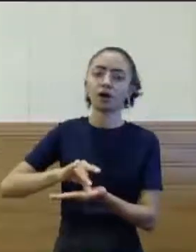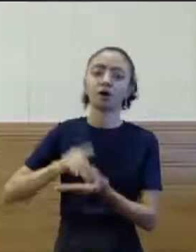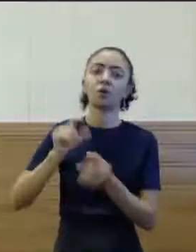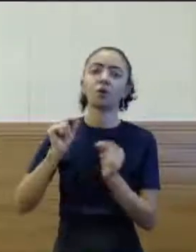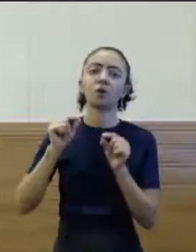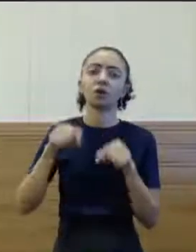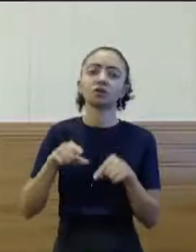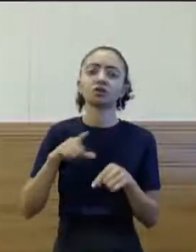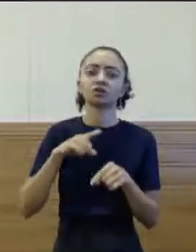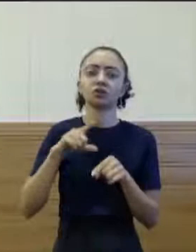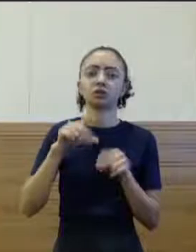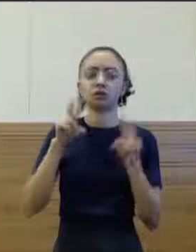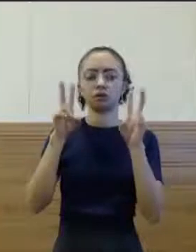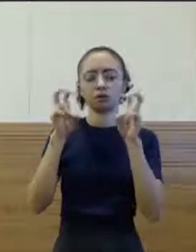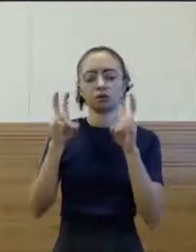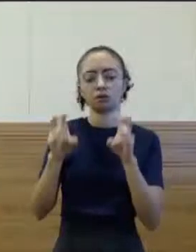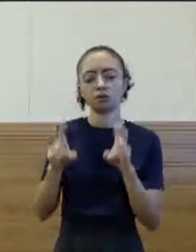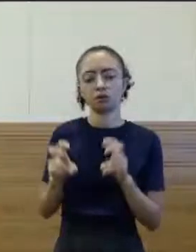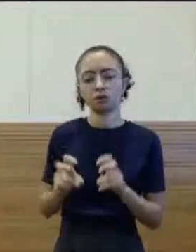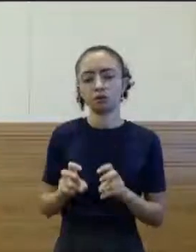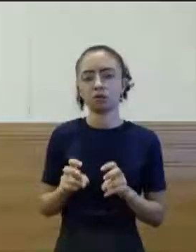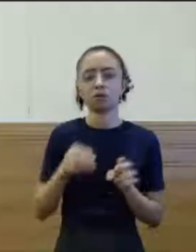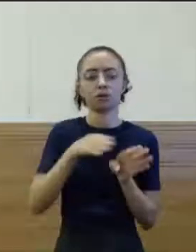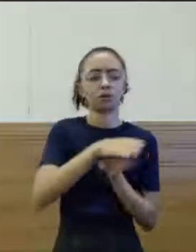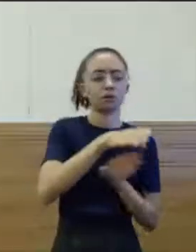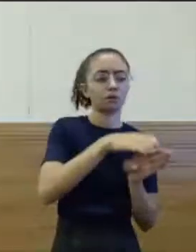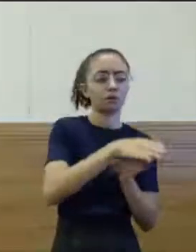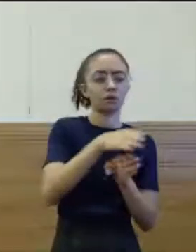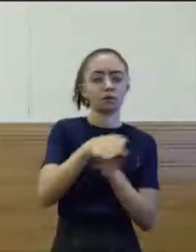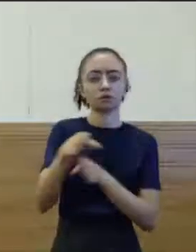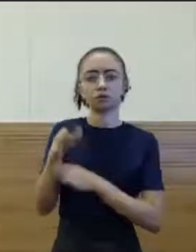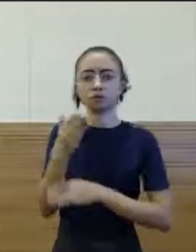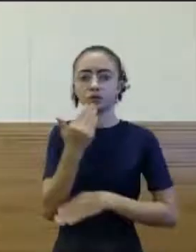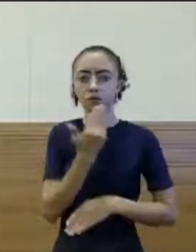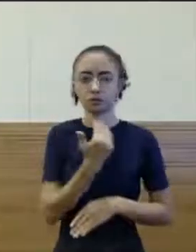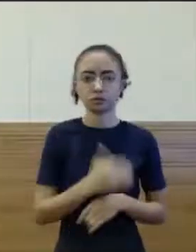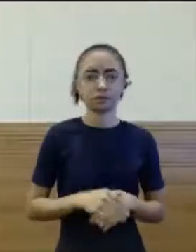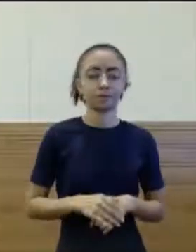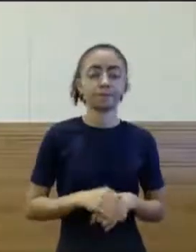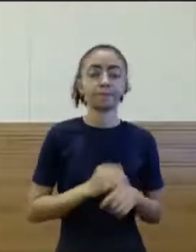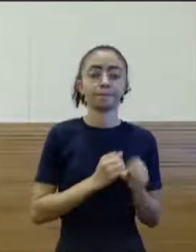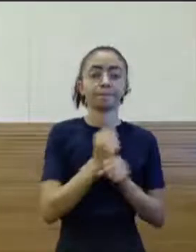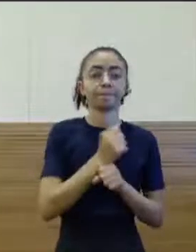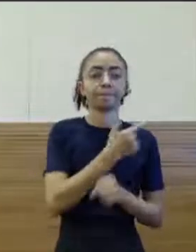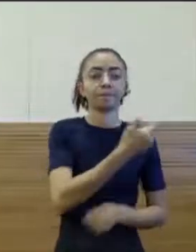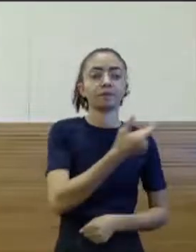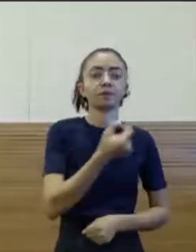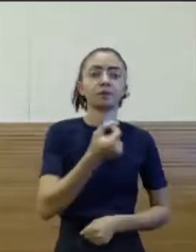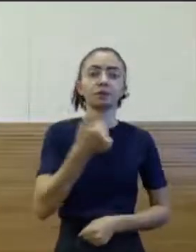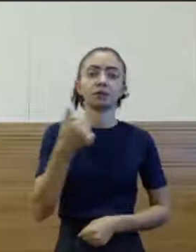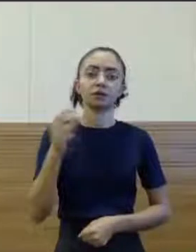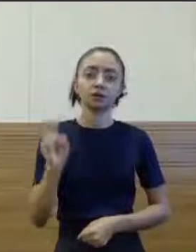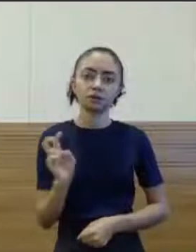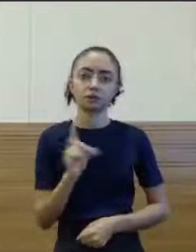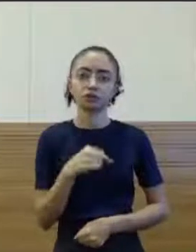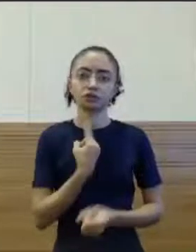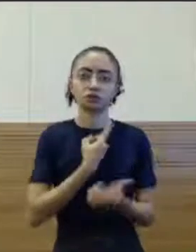that dealt with the whole the all the guides. And in 2015, it was the first time that we published those